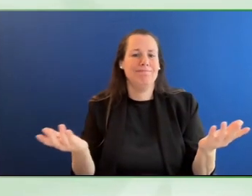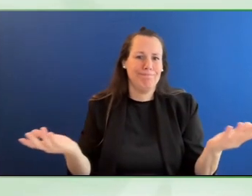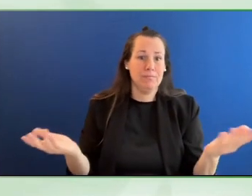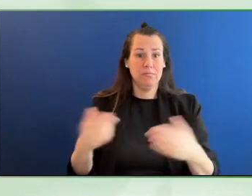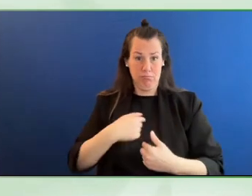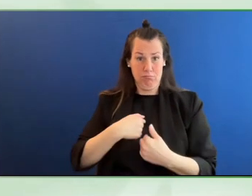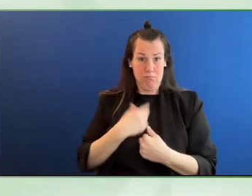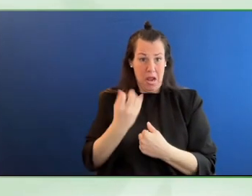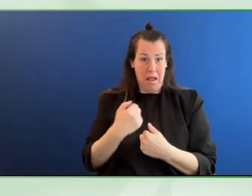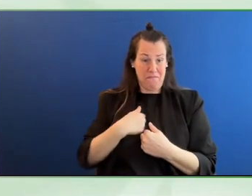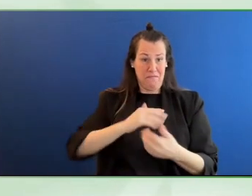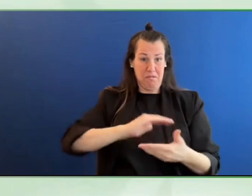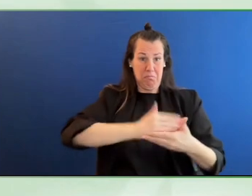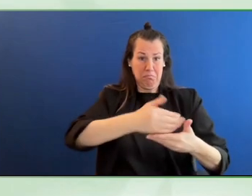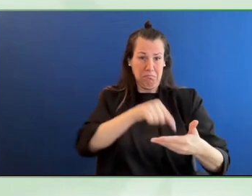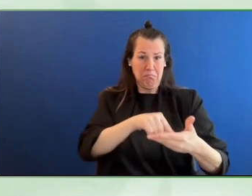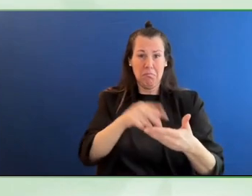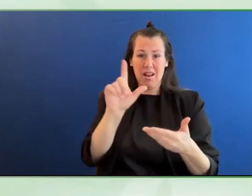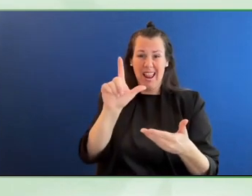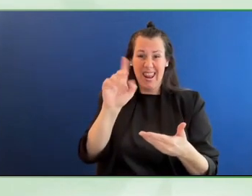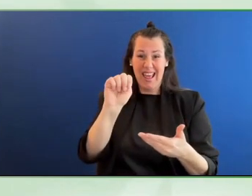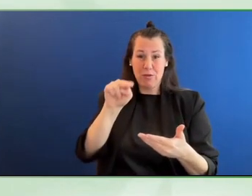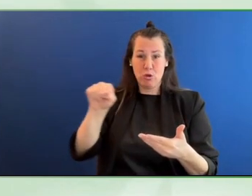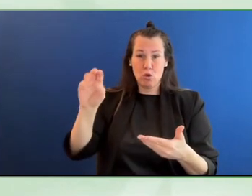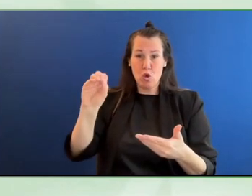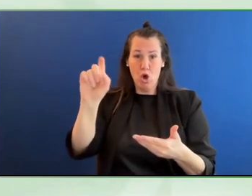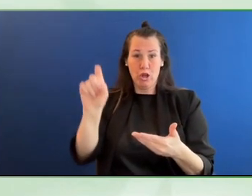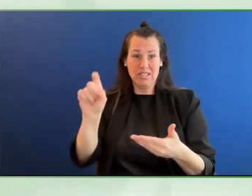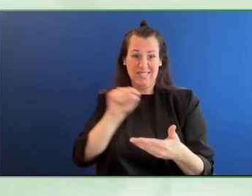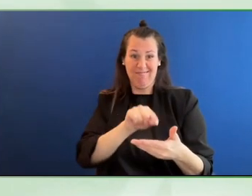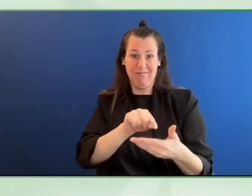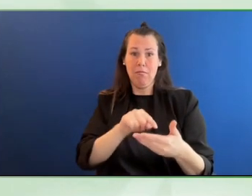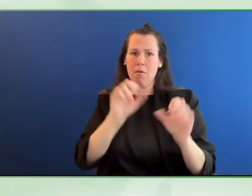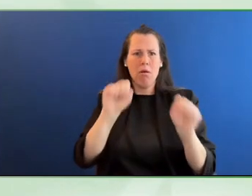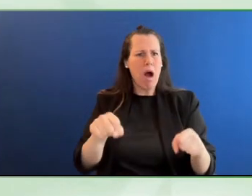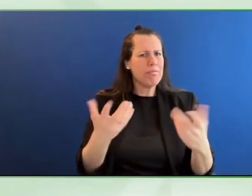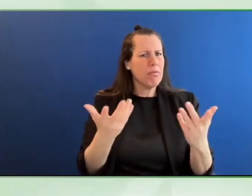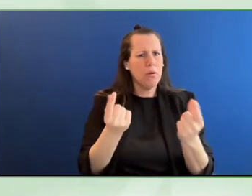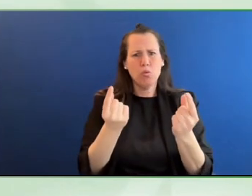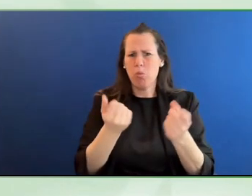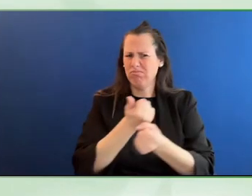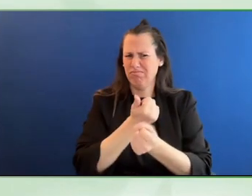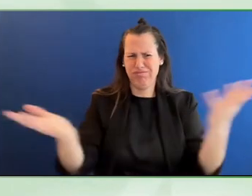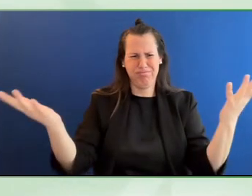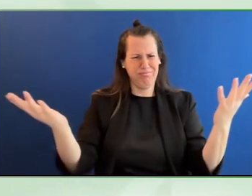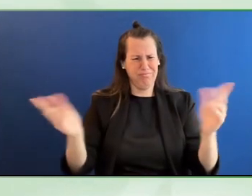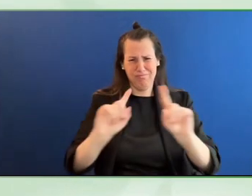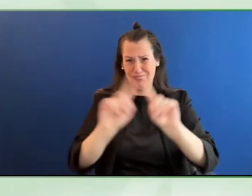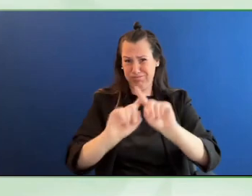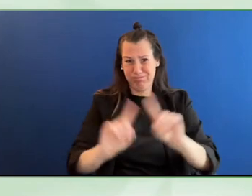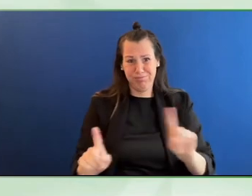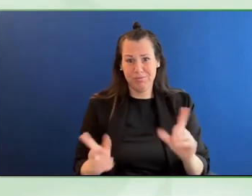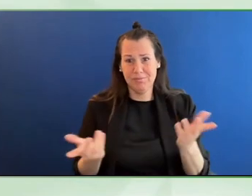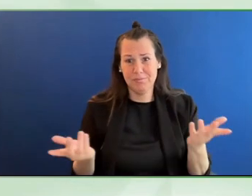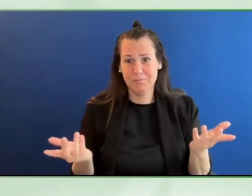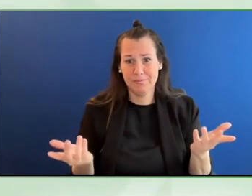individuals need. And without it, they're not going to be able to get an education. They're not going to be able to compete. They can, quote, go to school for 12 years, but that's not what they need. They